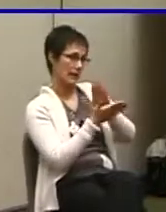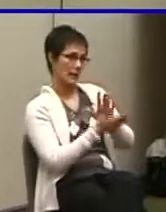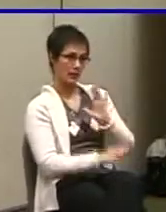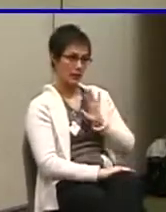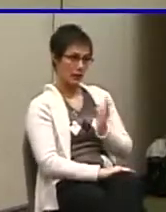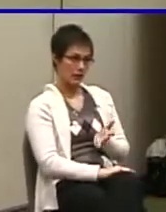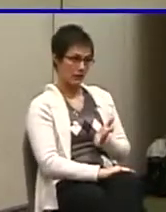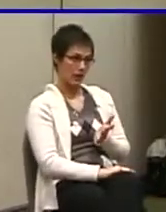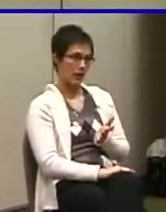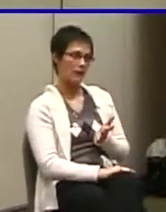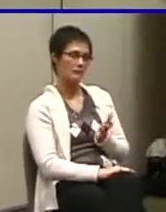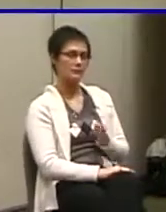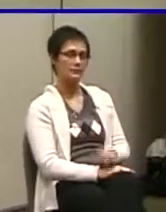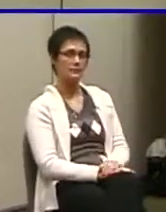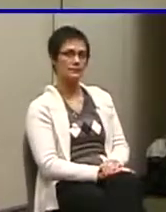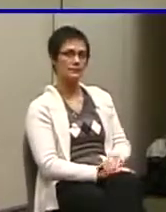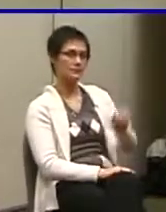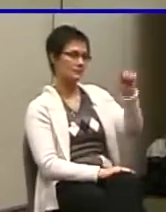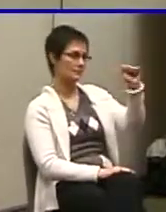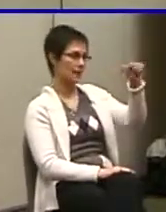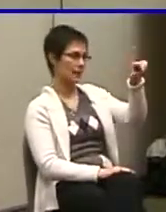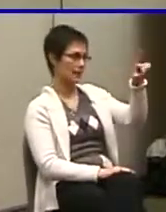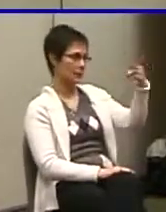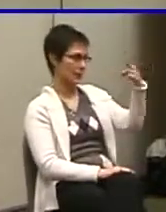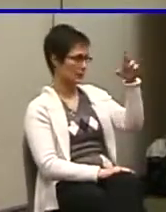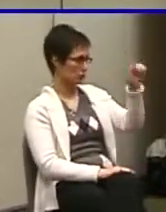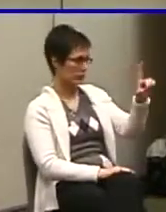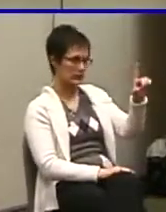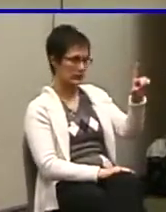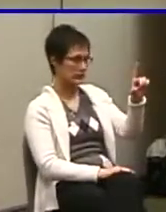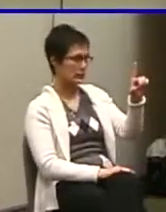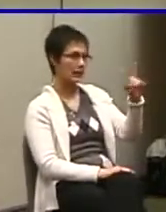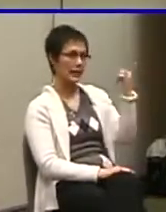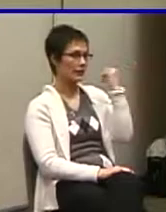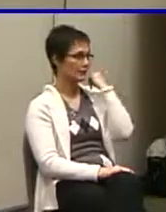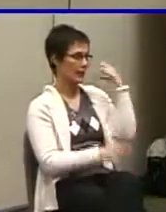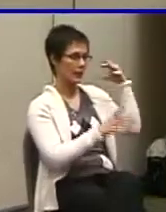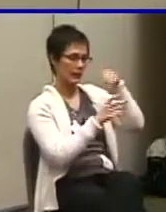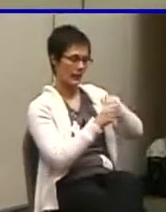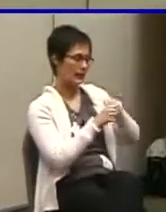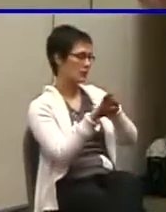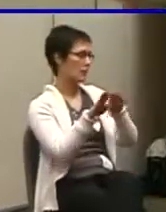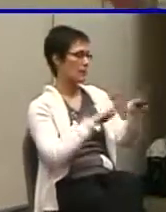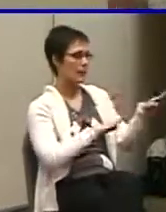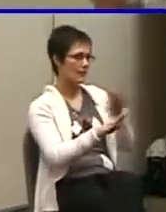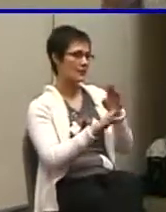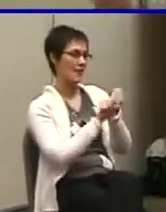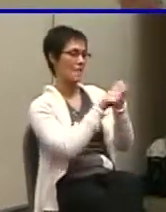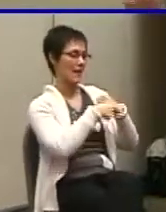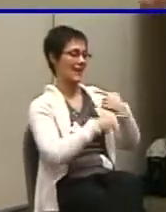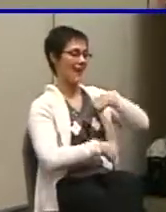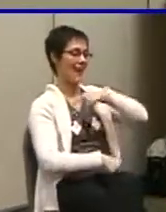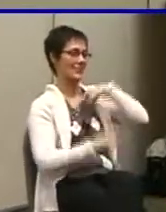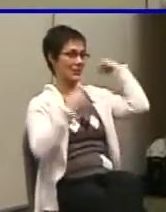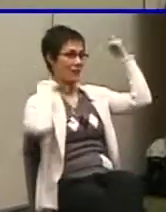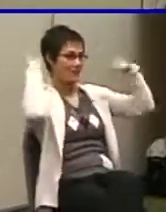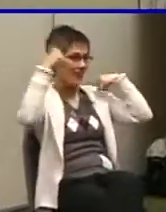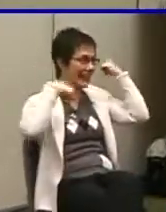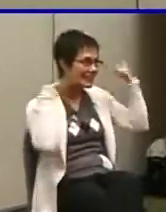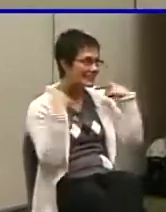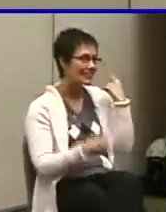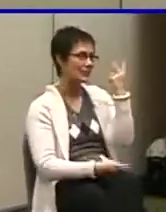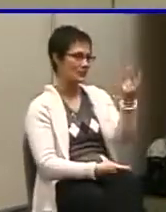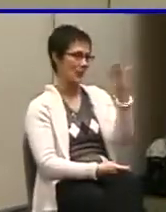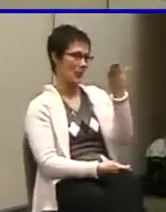well. ADHD is a, you know, they engage in behaviors that make us crazy. The 2 things you do not want to be in